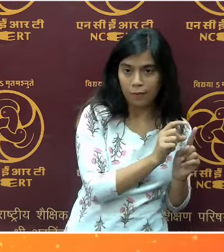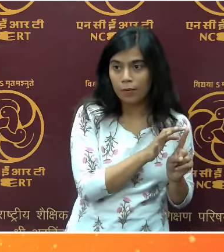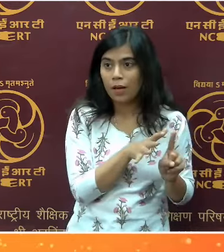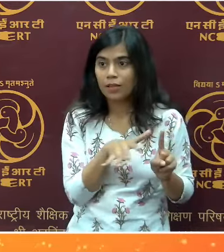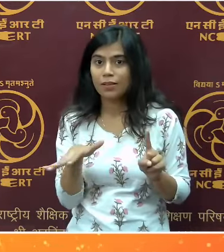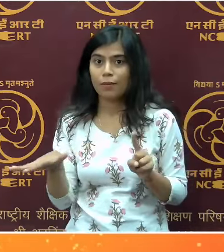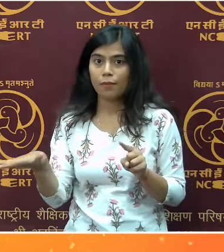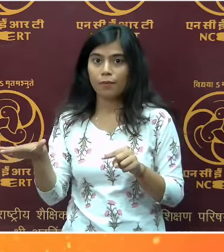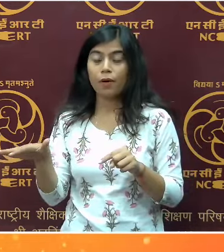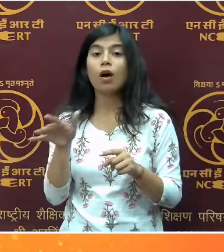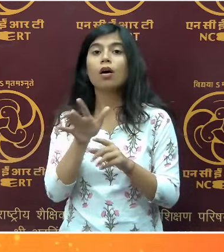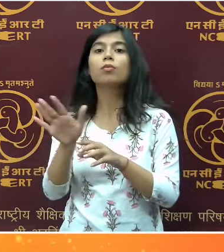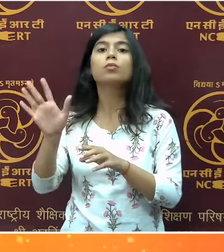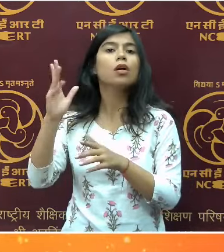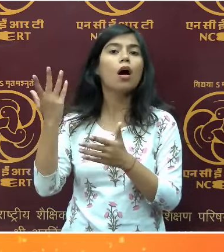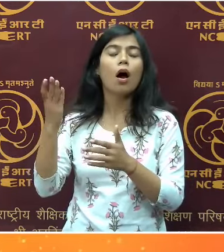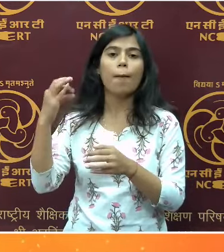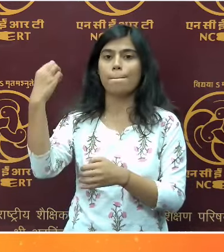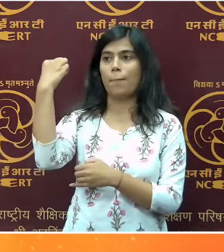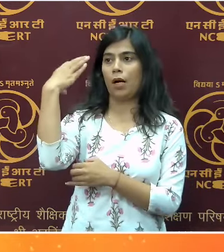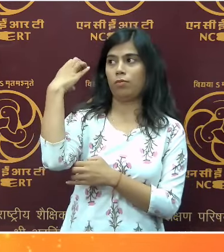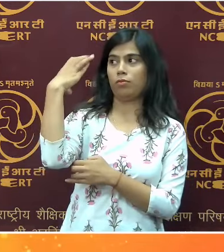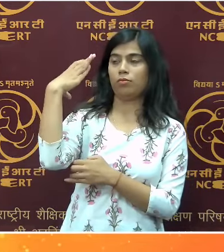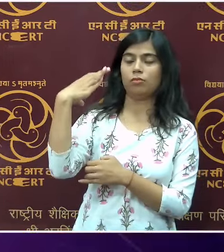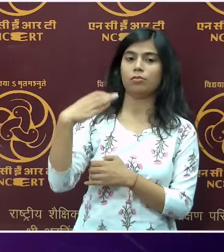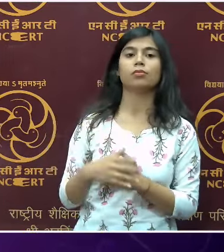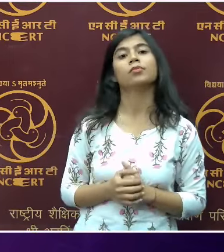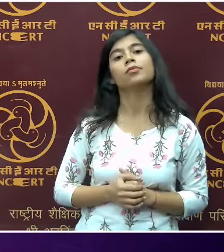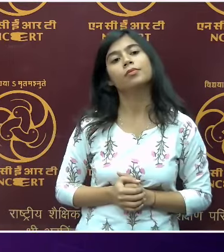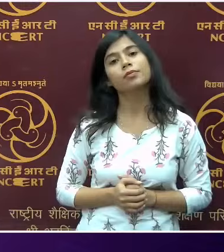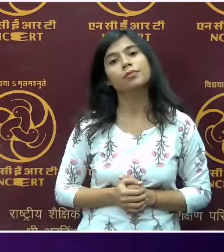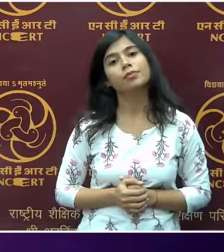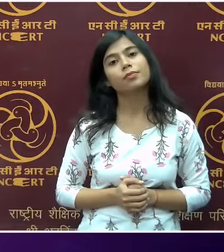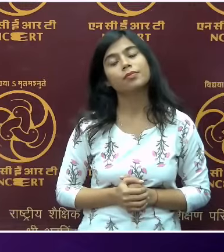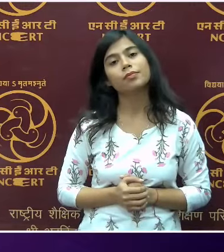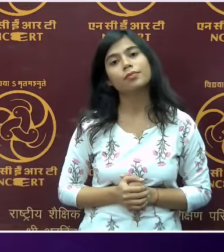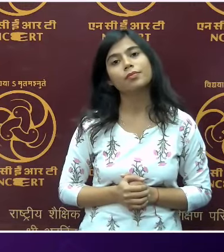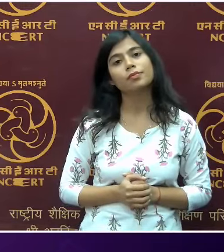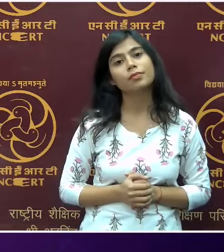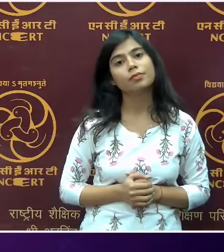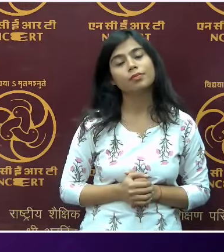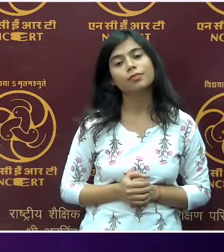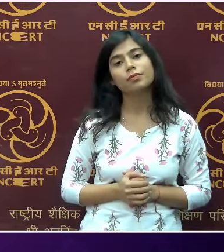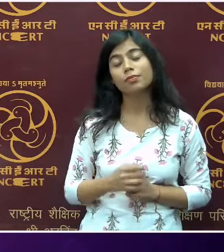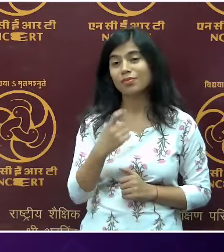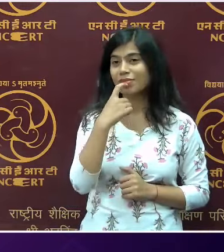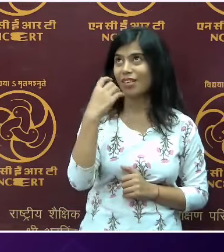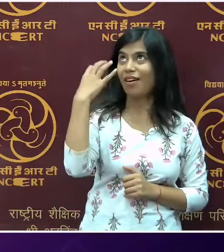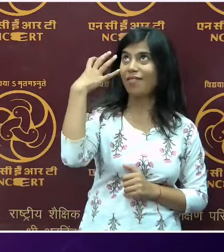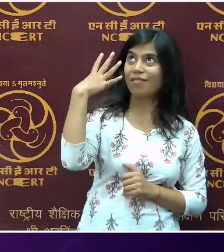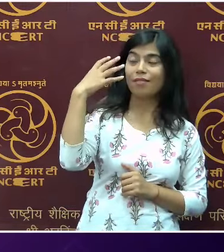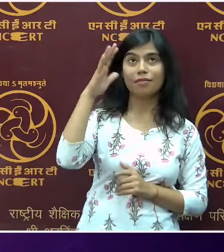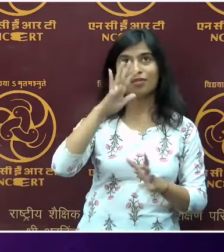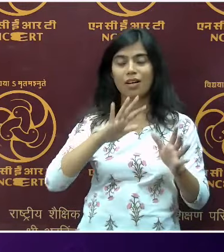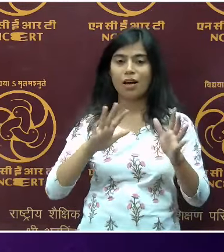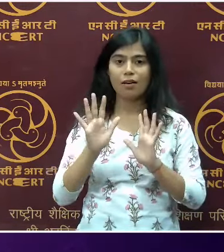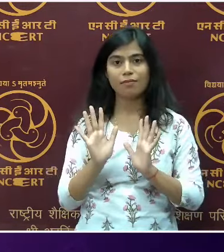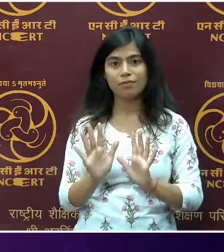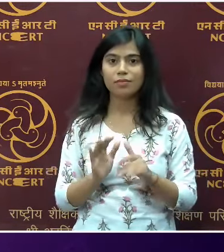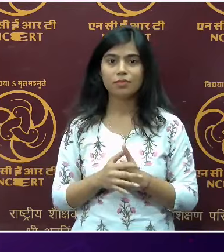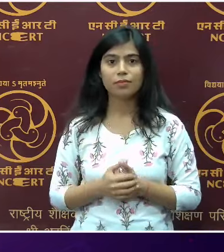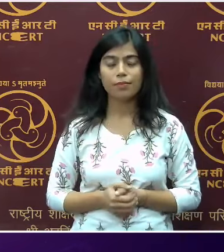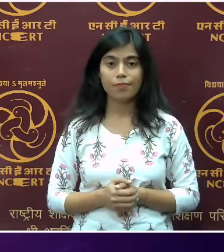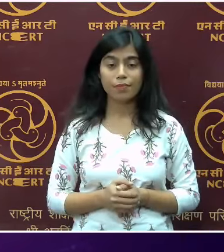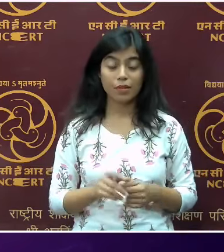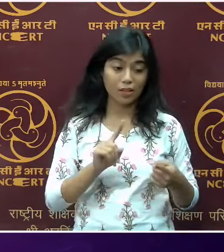the circuit, only energy is transferred. The electron is not giving anything. Electron taking